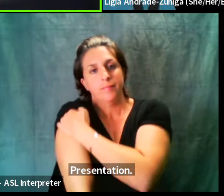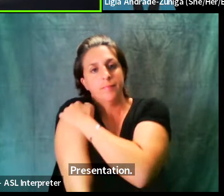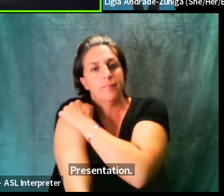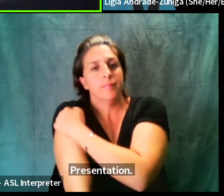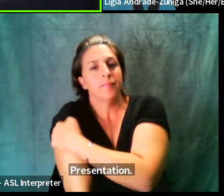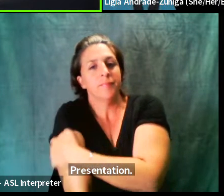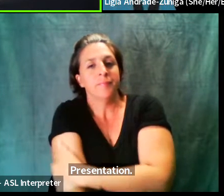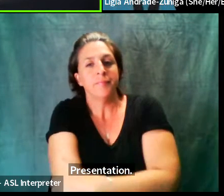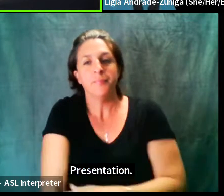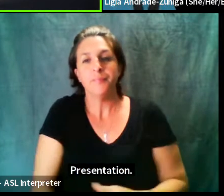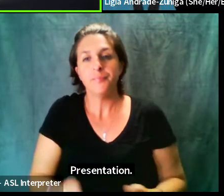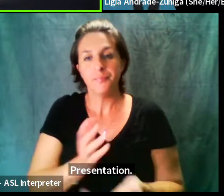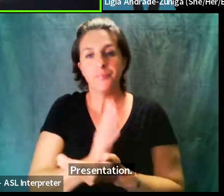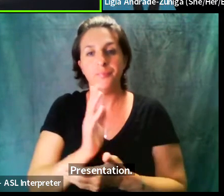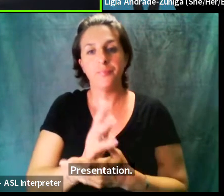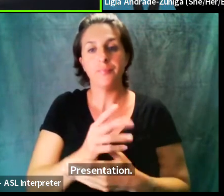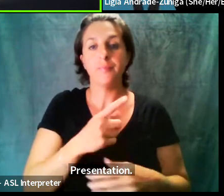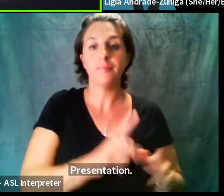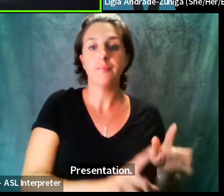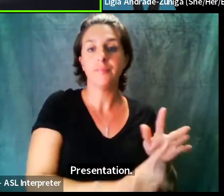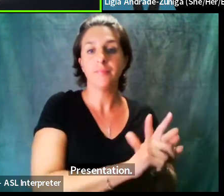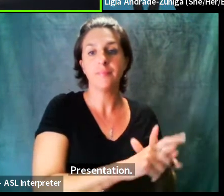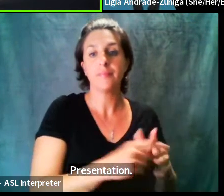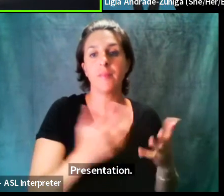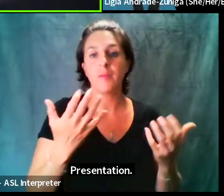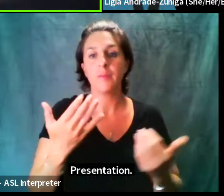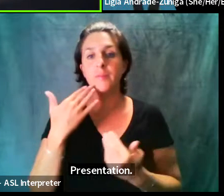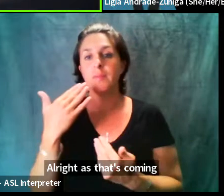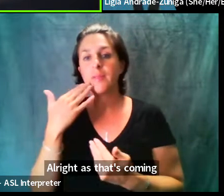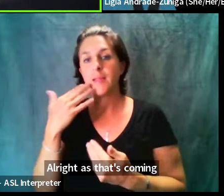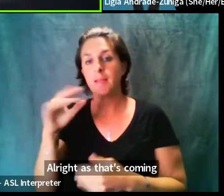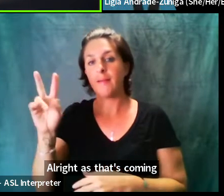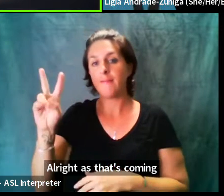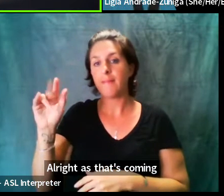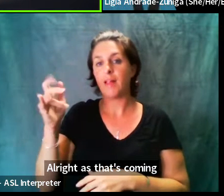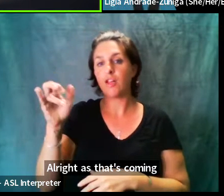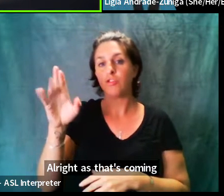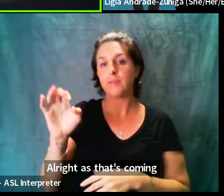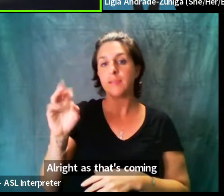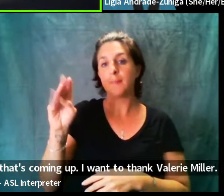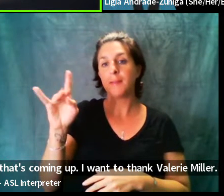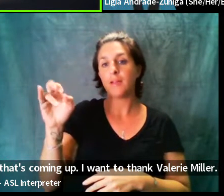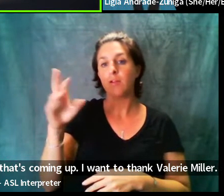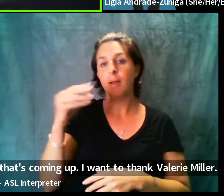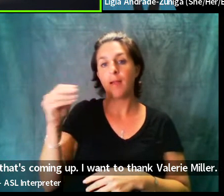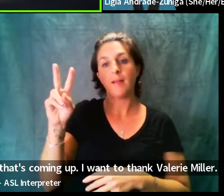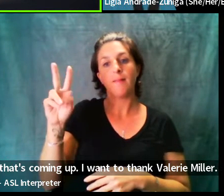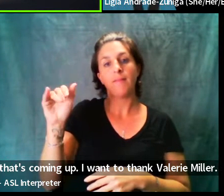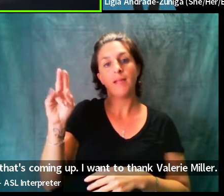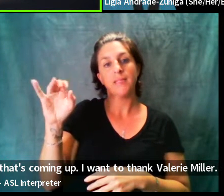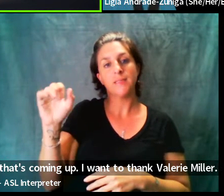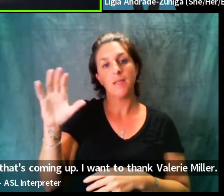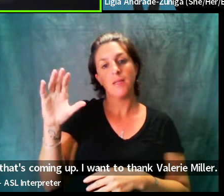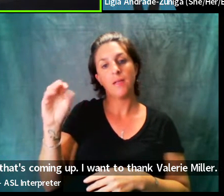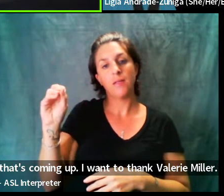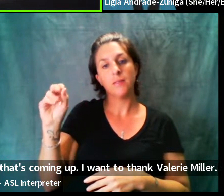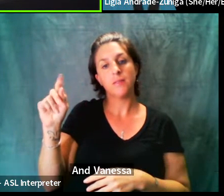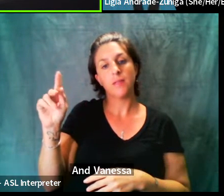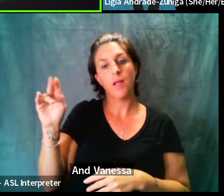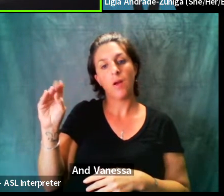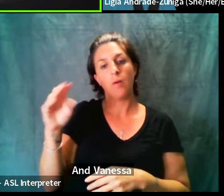All right, as that's coming up, I want to thank Valerie Miller and Vanessa Castano and the entire fiscal